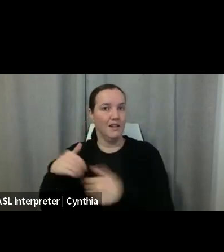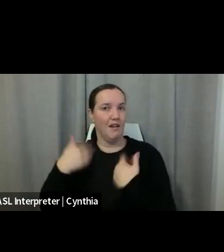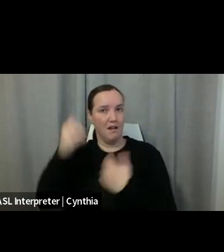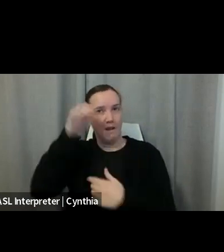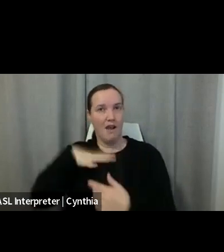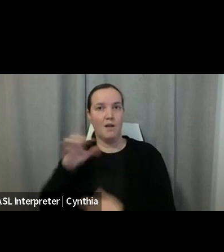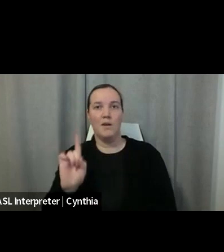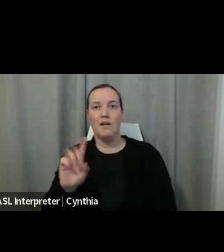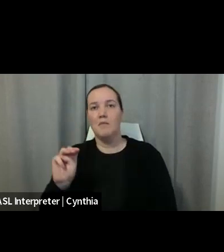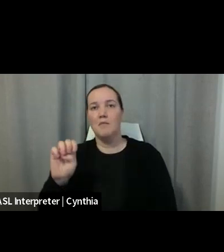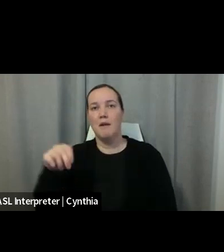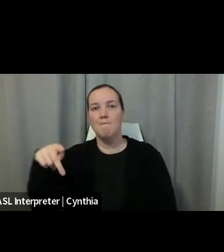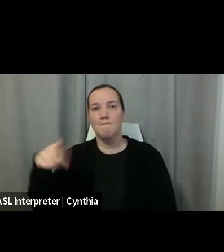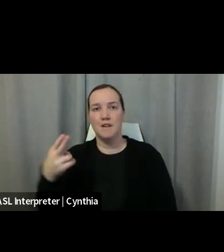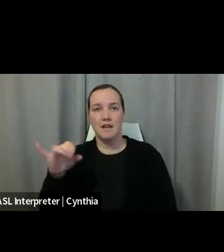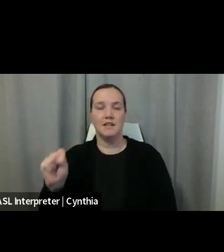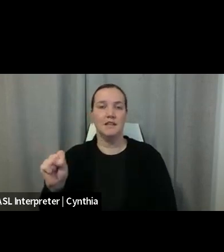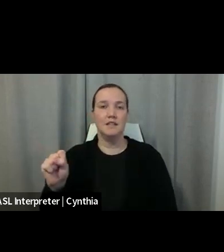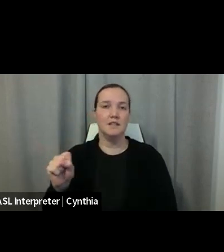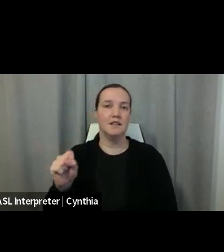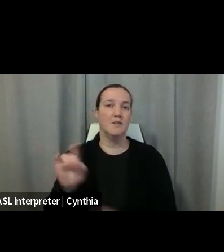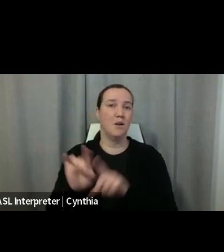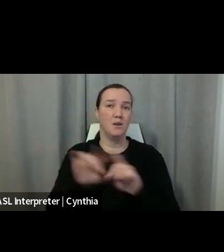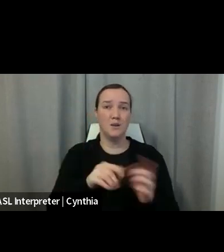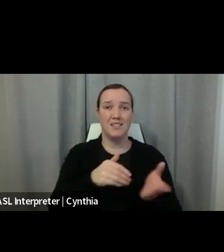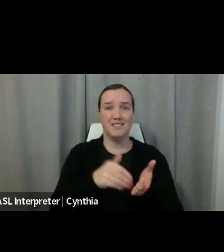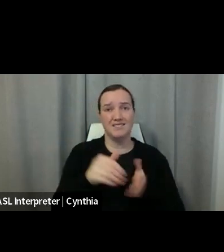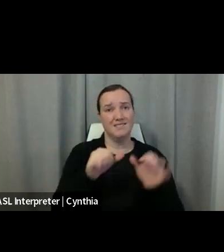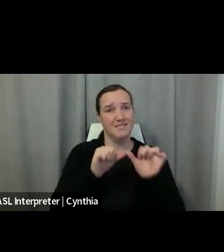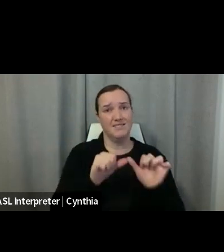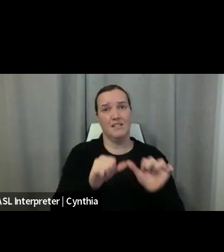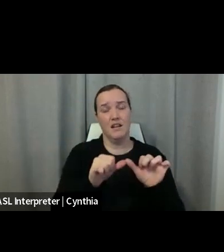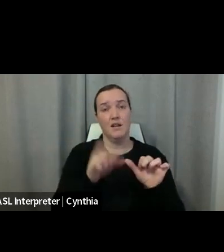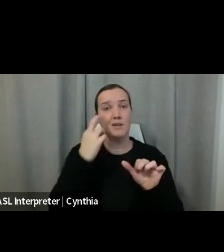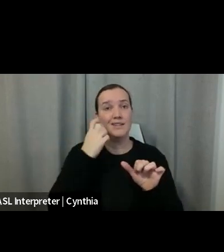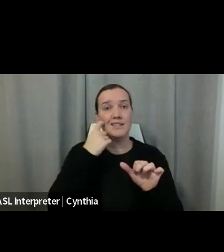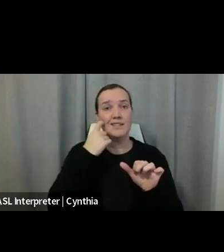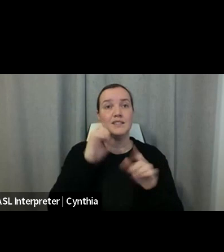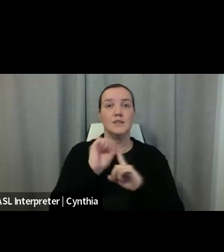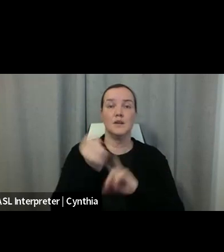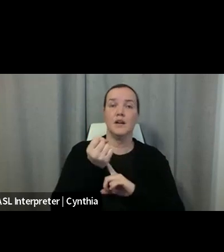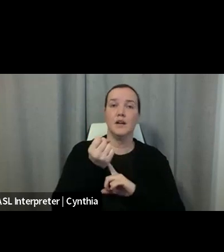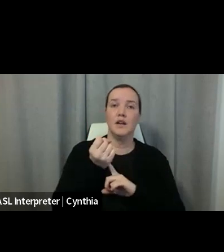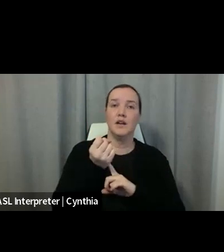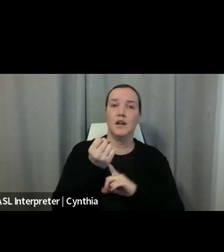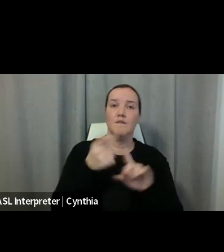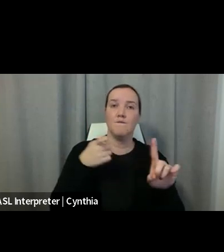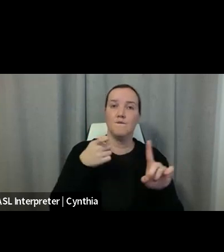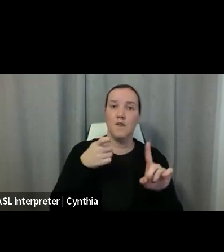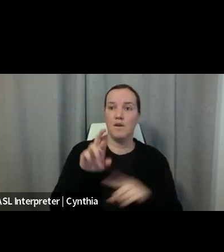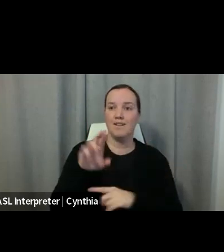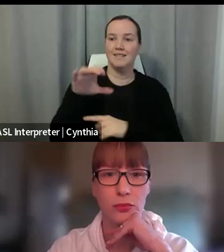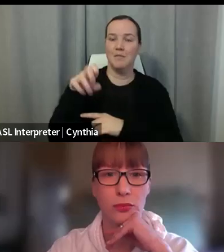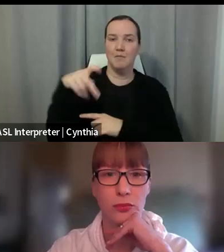Memphis, right? And so, and of course, the ongoing, the recent case that's reemerged with the RCMP